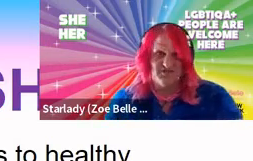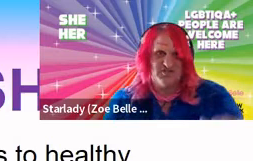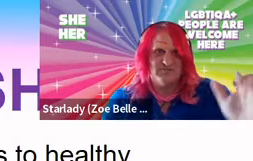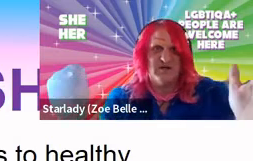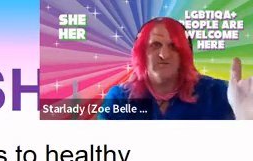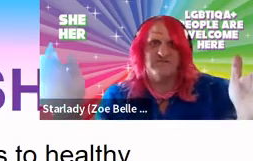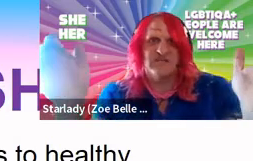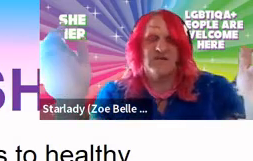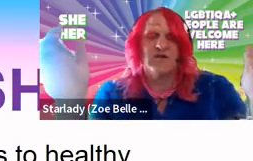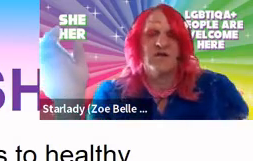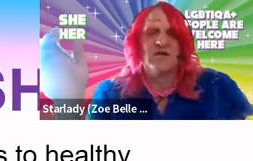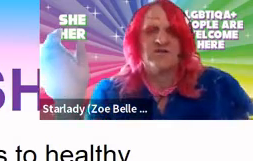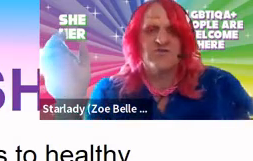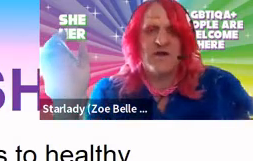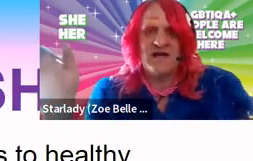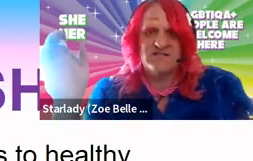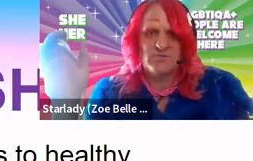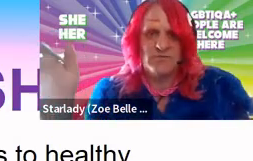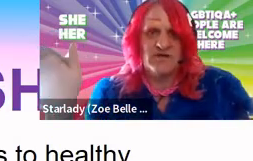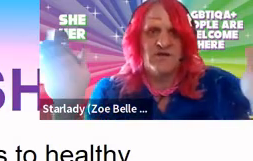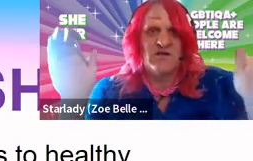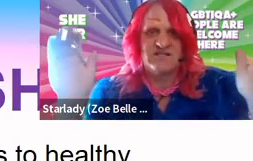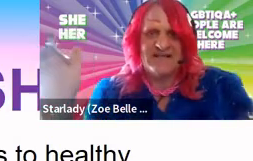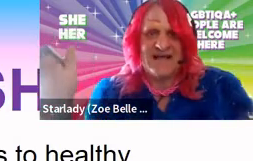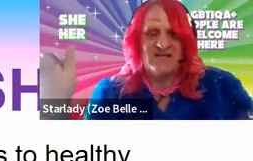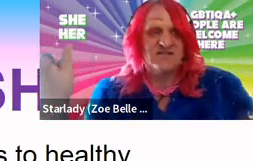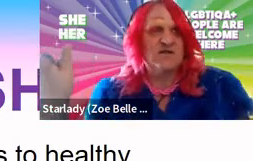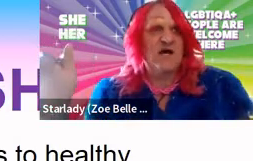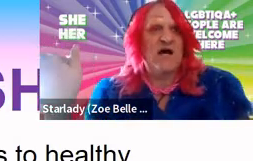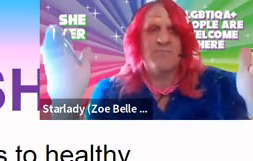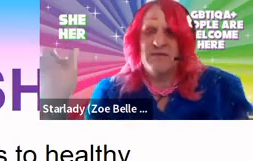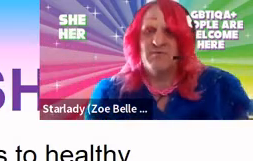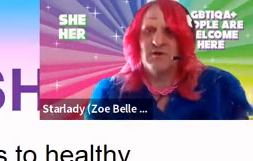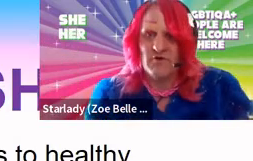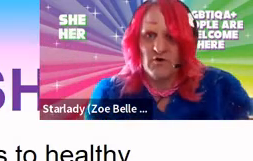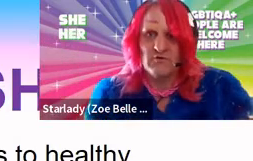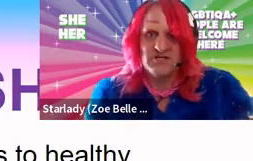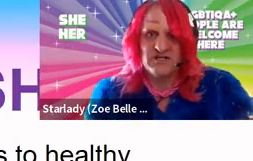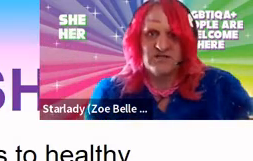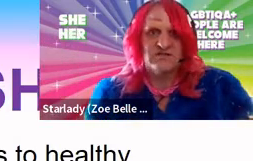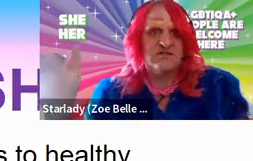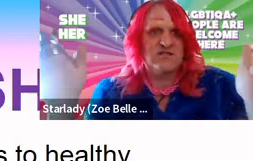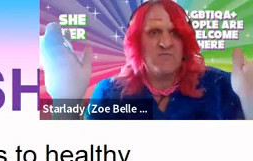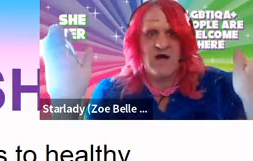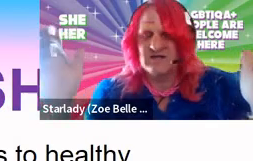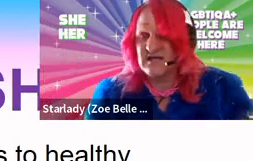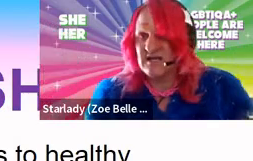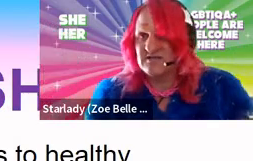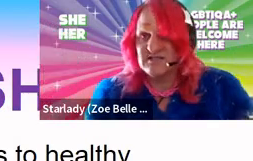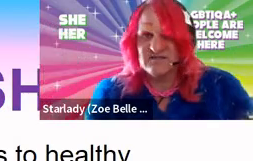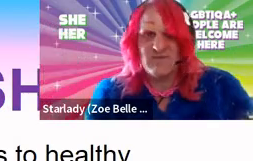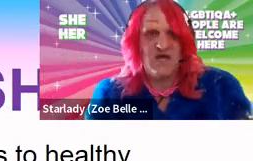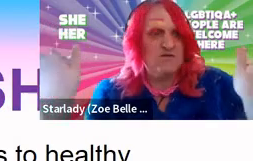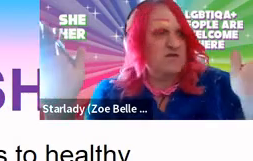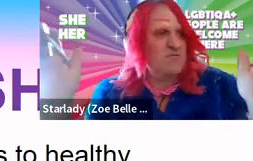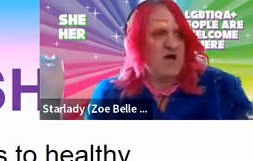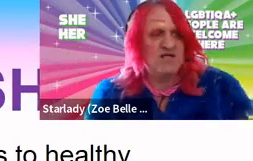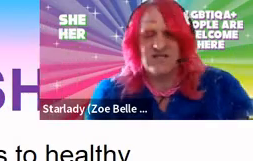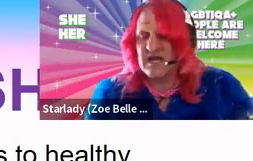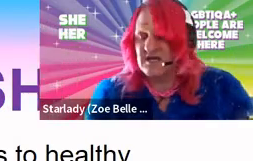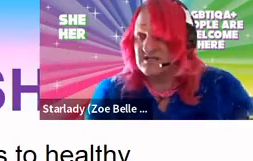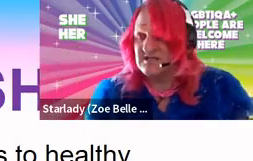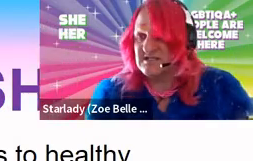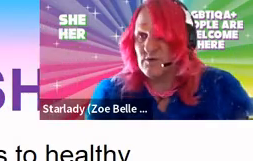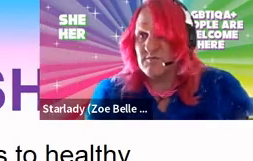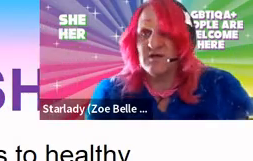people's relationships. Obviously, trans women date people of all genders. So they might date cis men, they